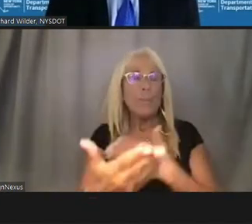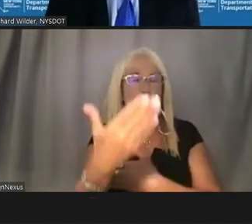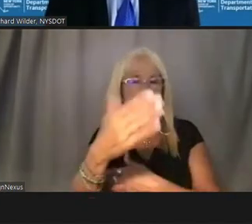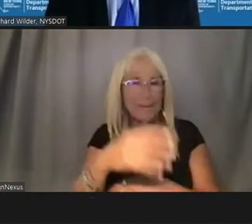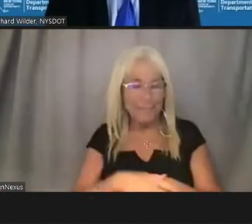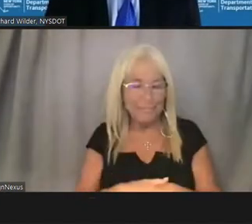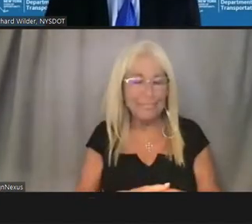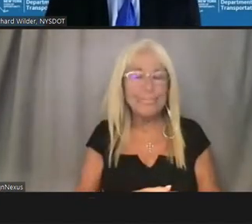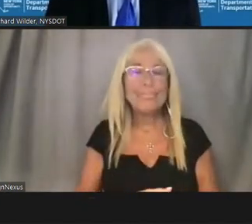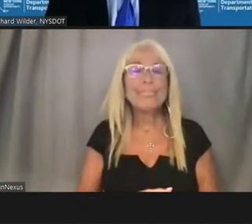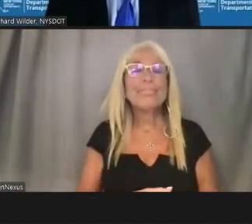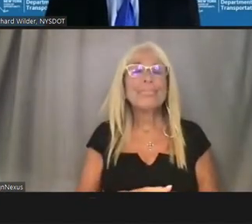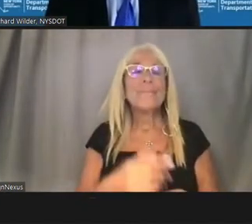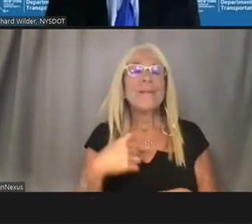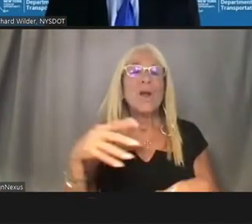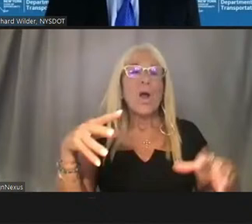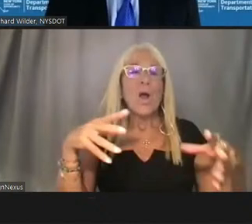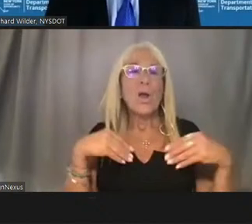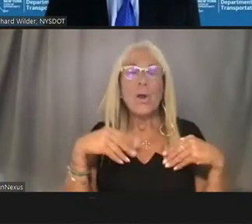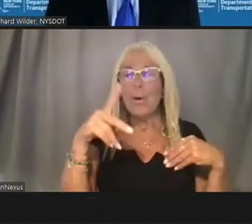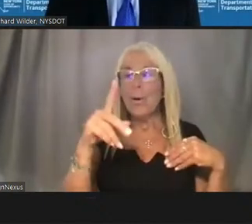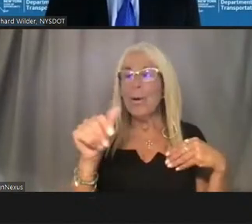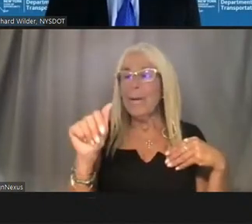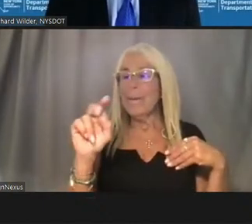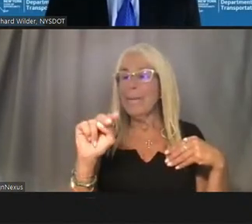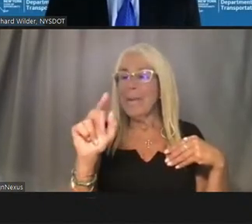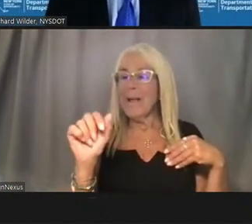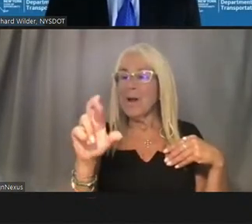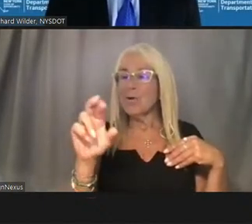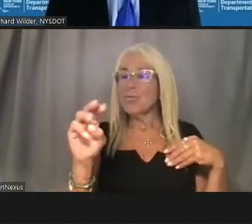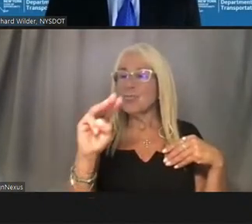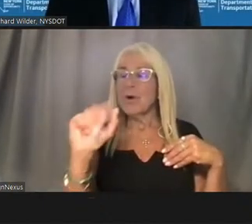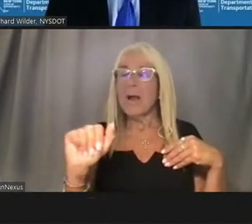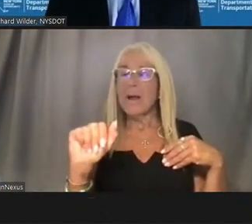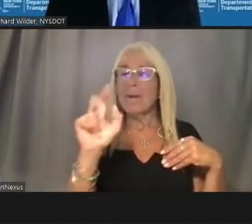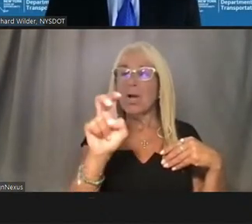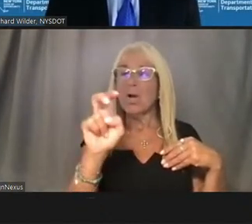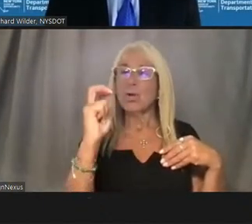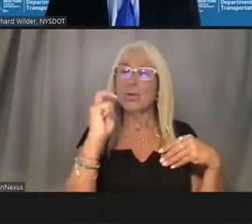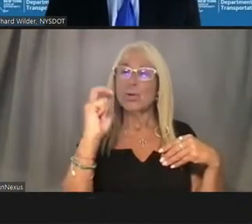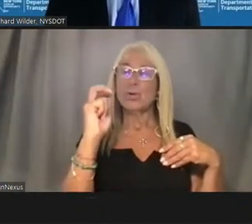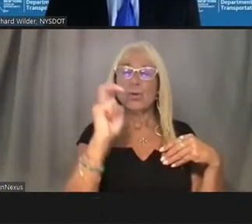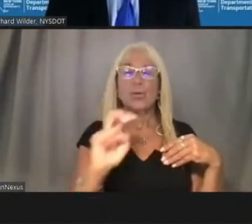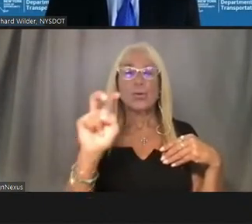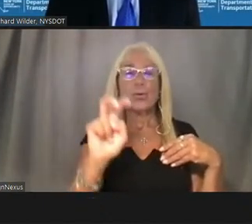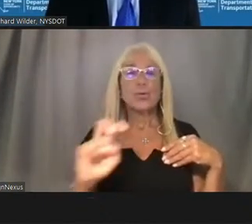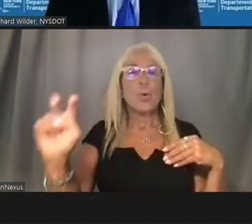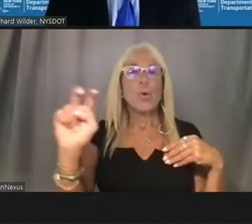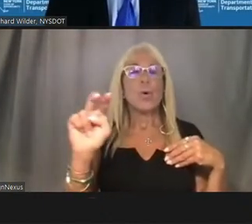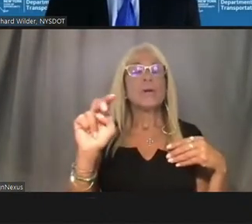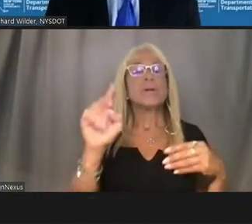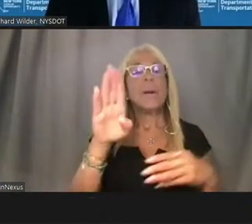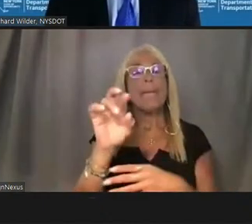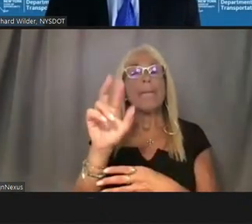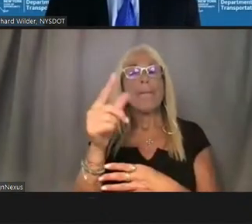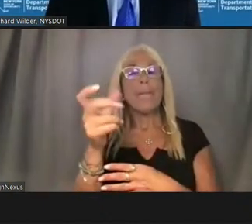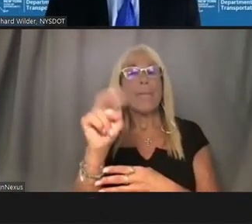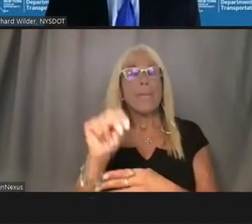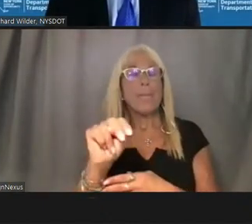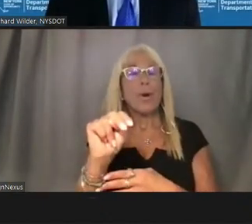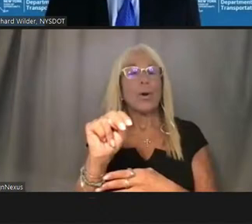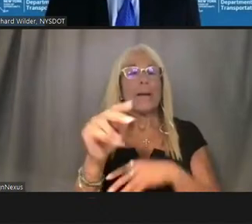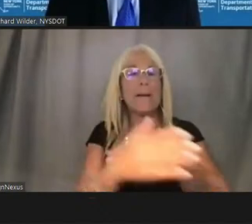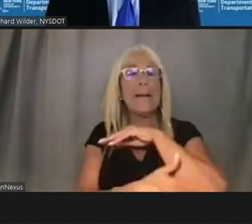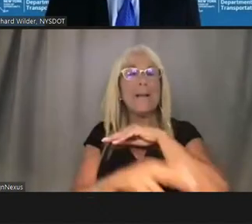podolitski and I own Panorama tours a small woman-owned bus company in New Jersey we're located in Bergen County which is triangled